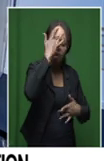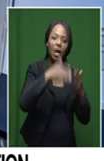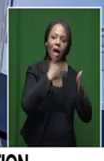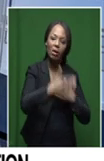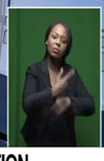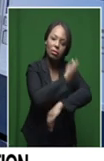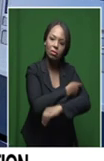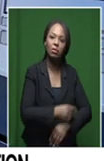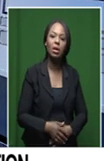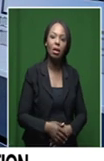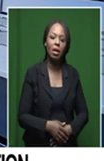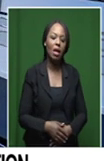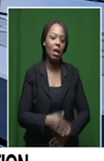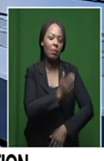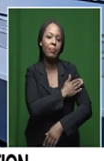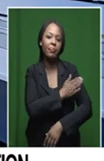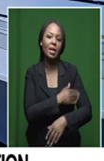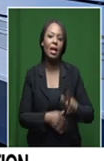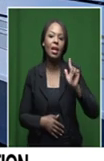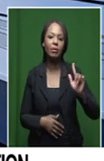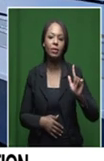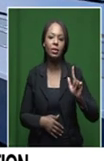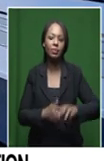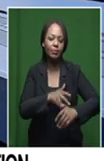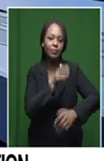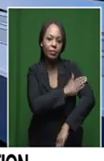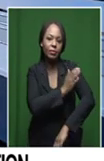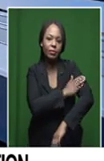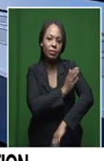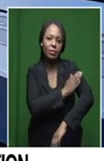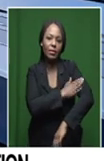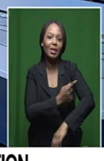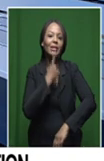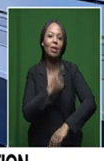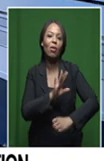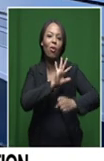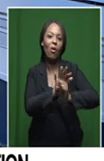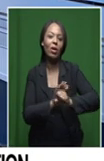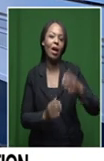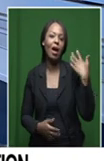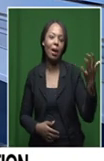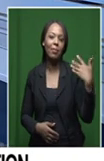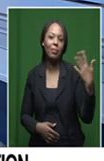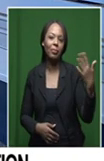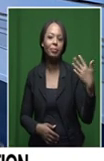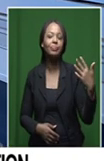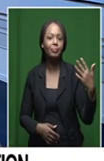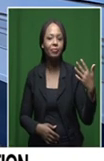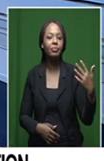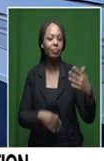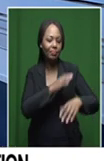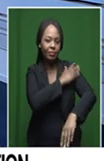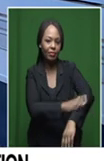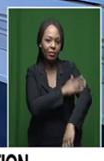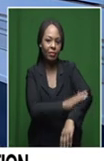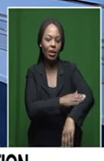the left arm, which I call the corona arm, the main artery. I experienced some problems with